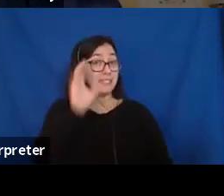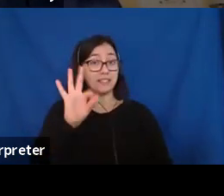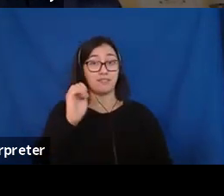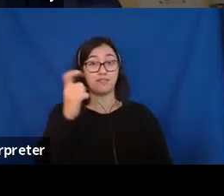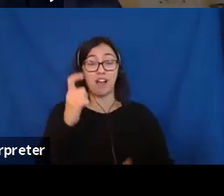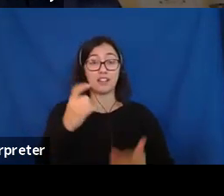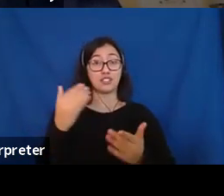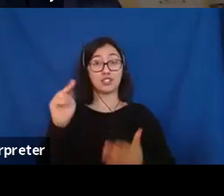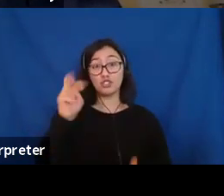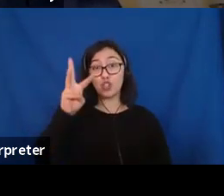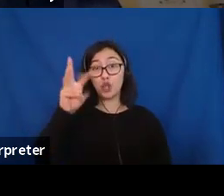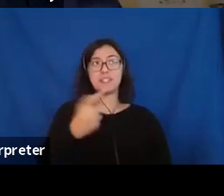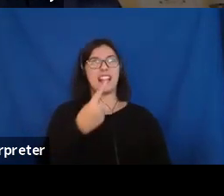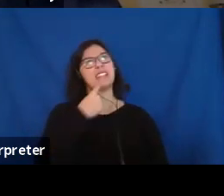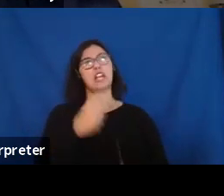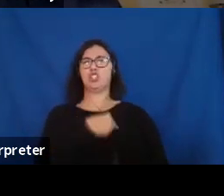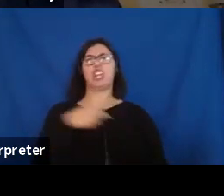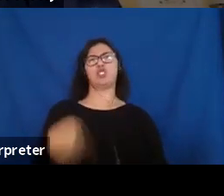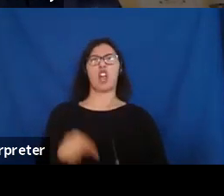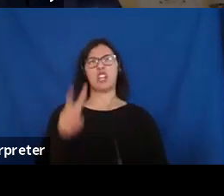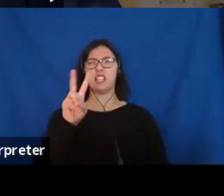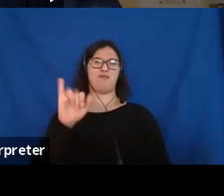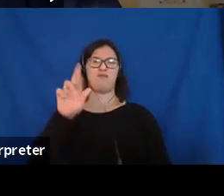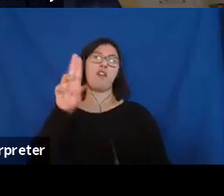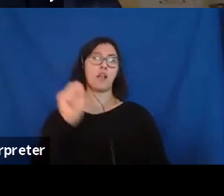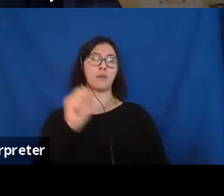screaming about the Chinese virus, that may be what just